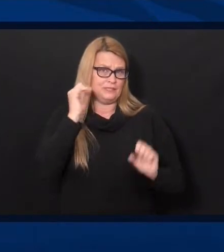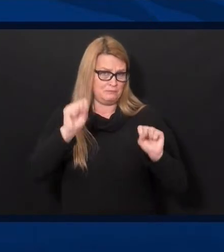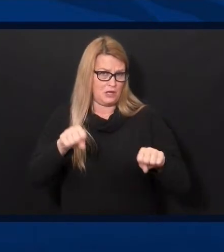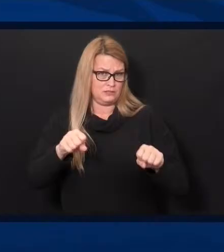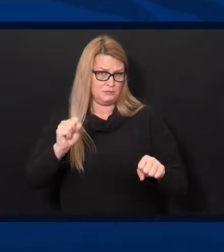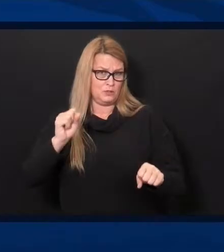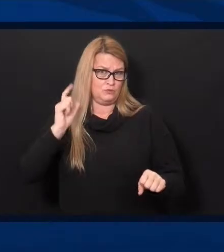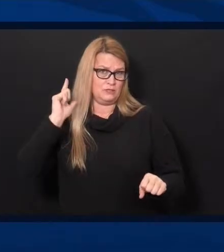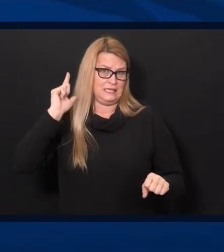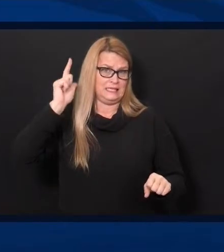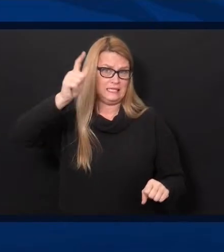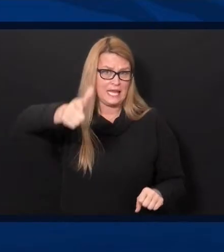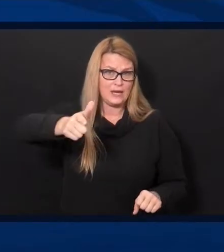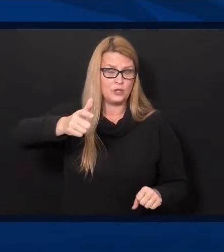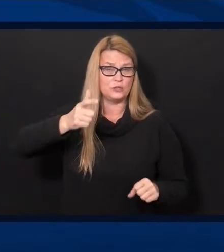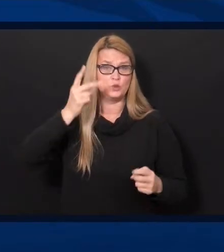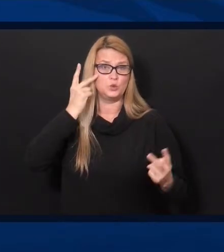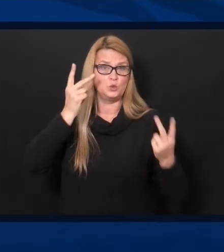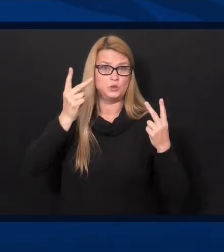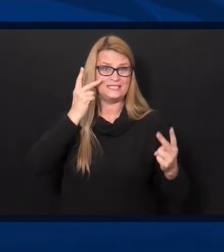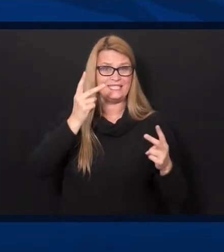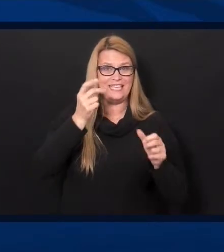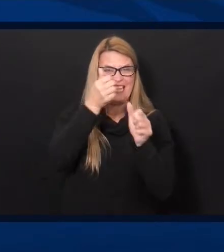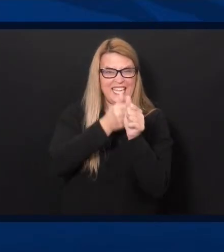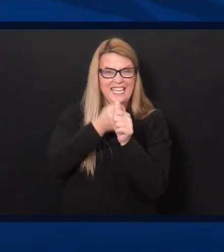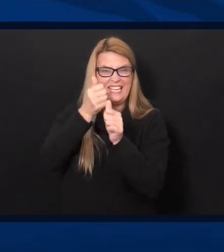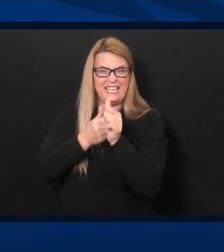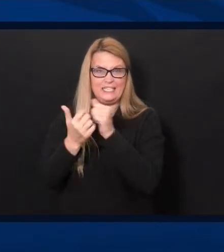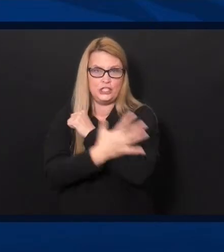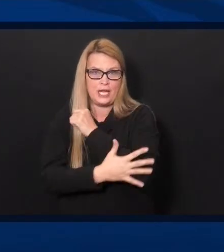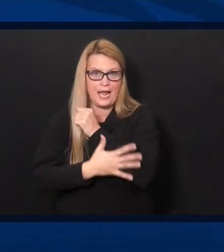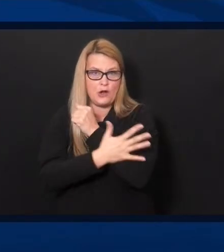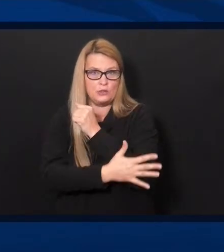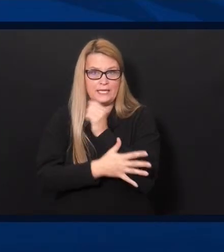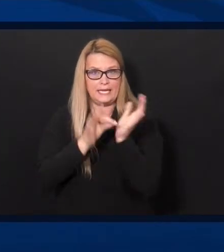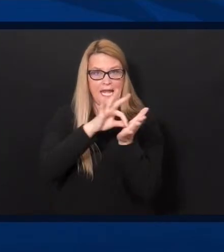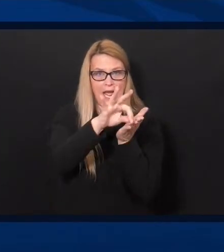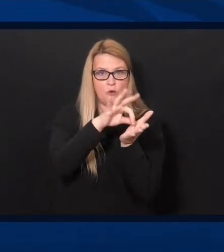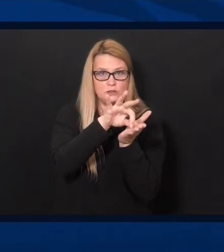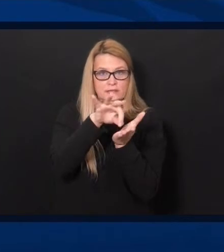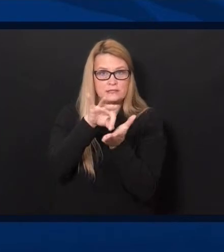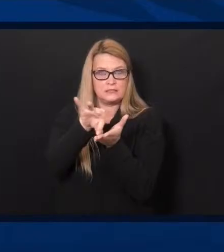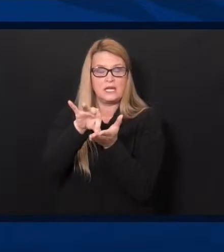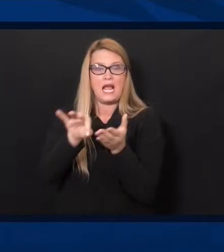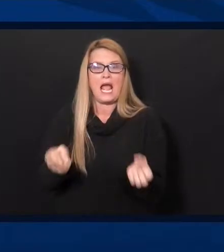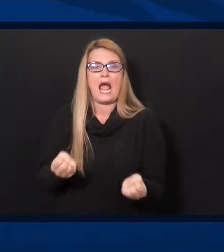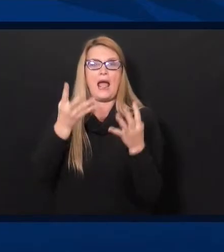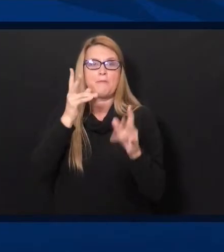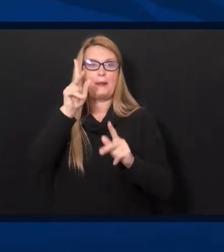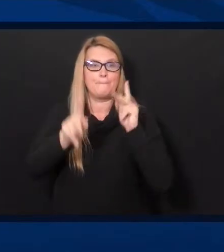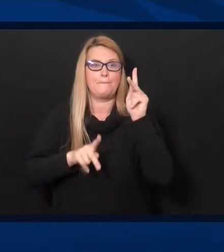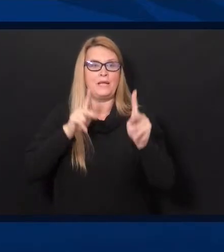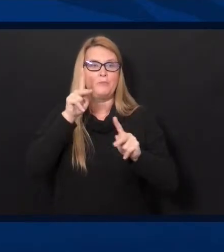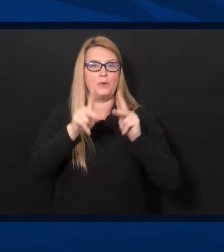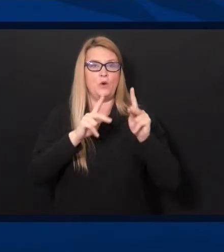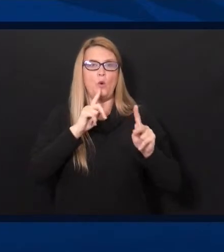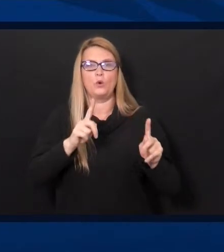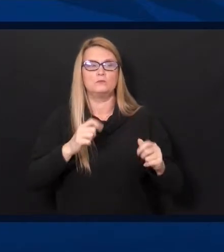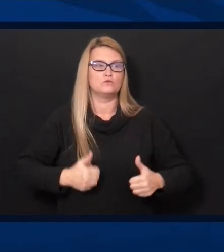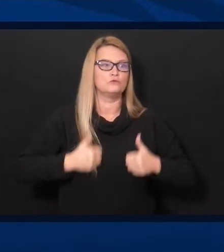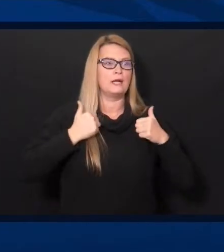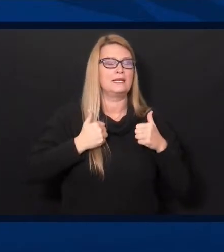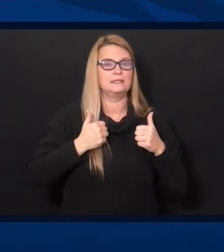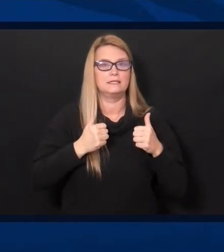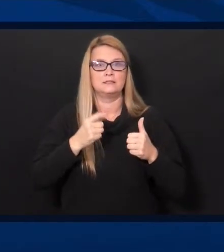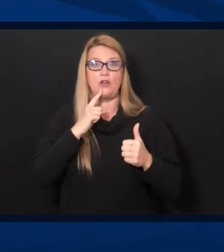the road to see a county by county accounting for how many people, residents, are